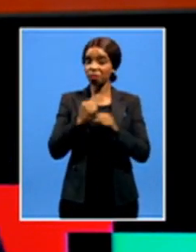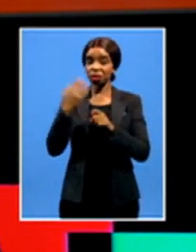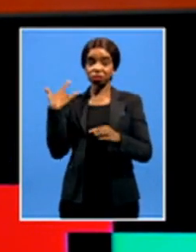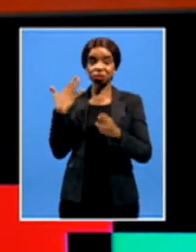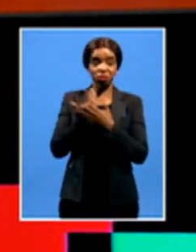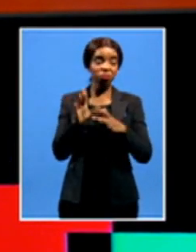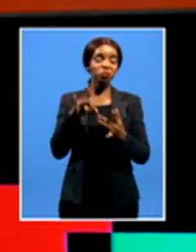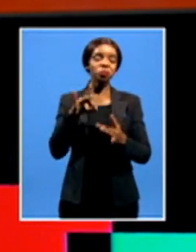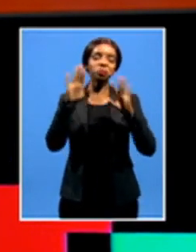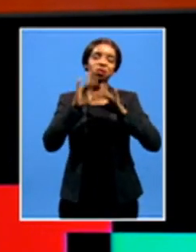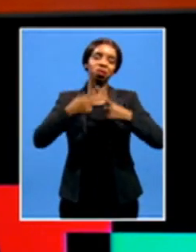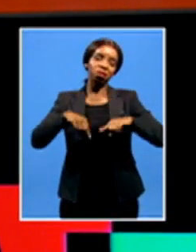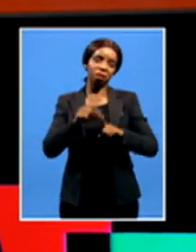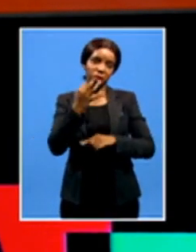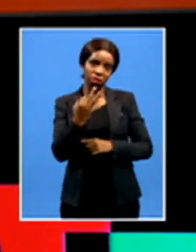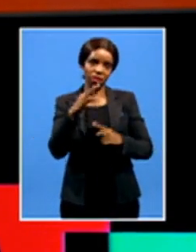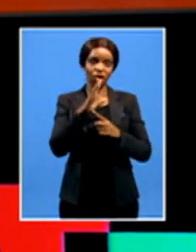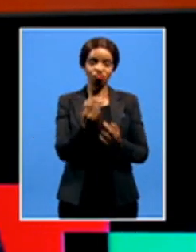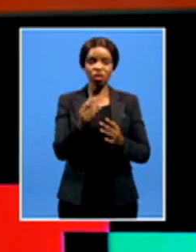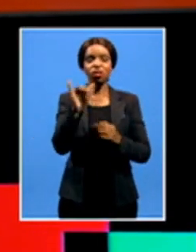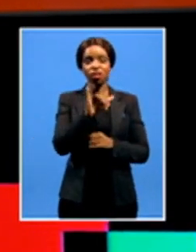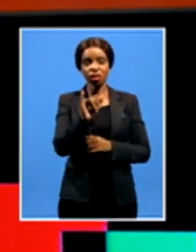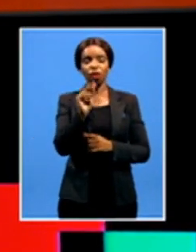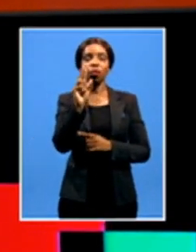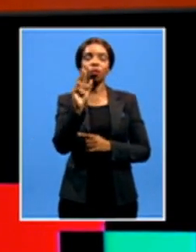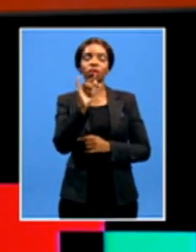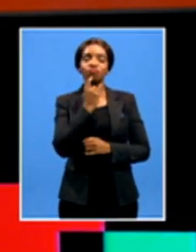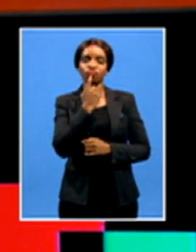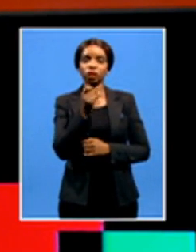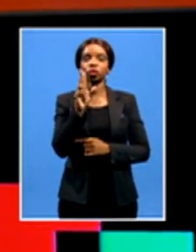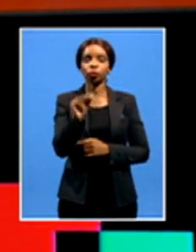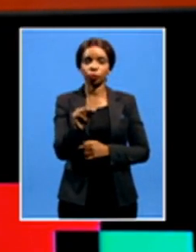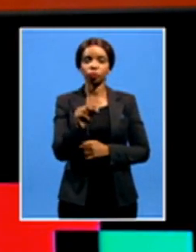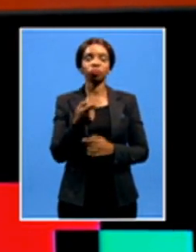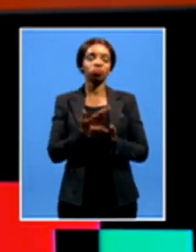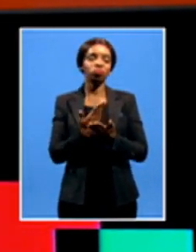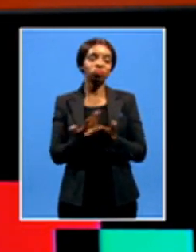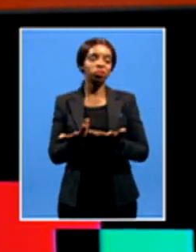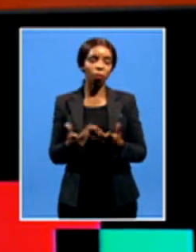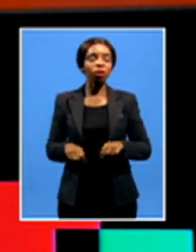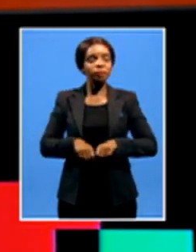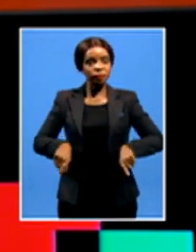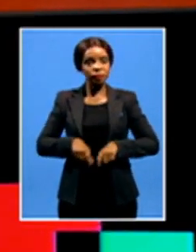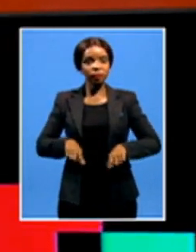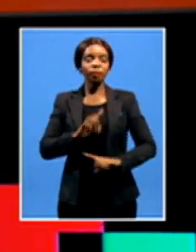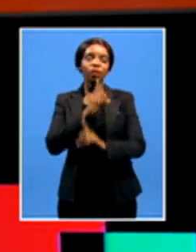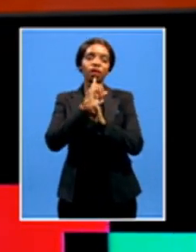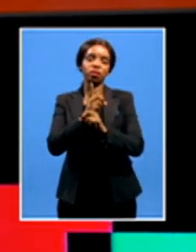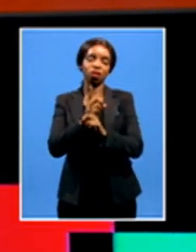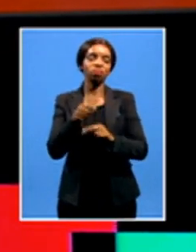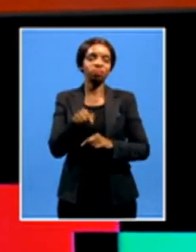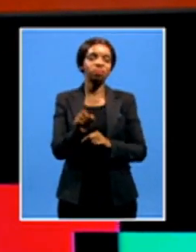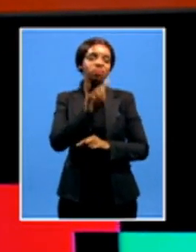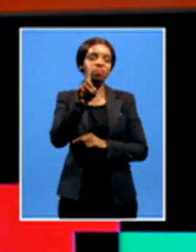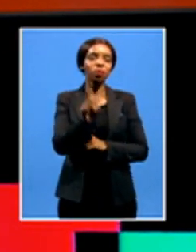our three colors. Green is yes, yellow maybe, red is no. You can go to our poll topic on sabcnews.com and answer our question on